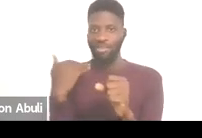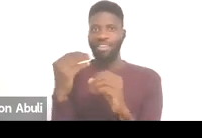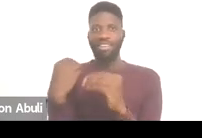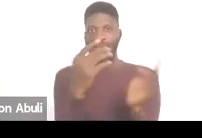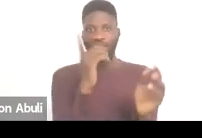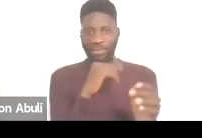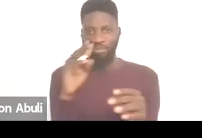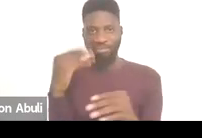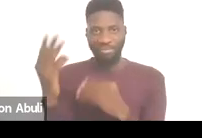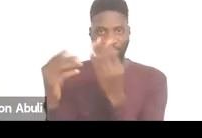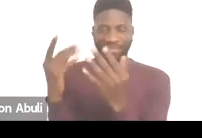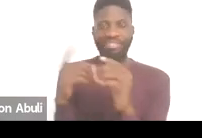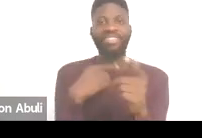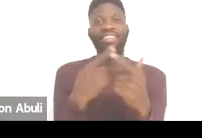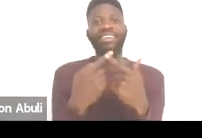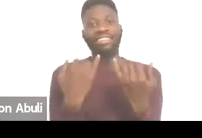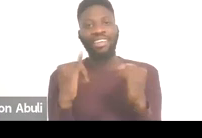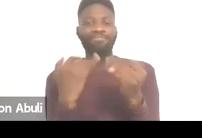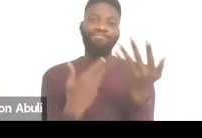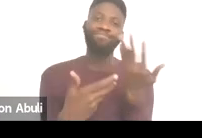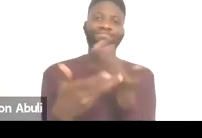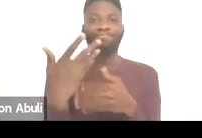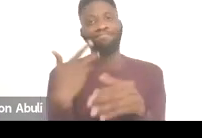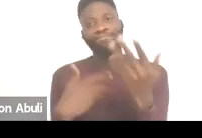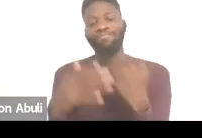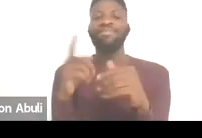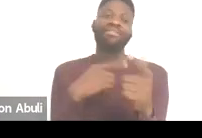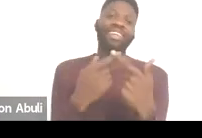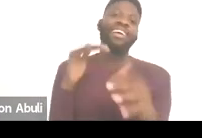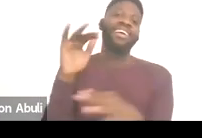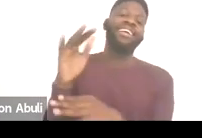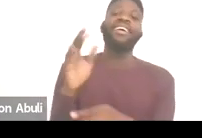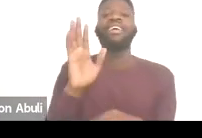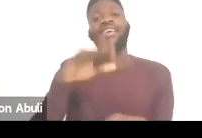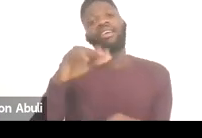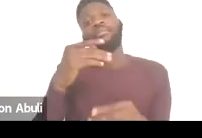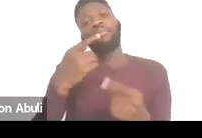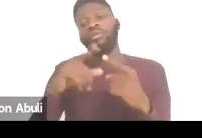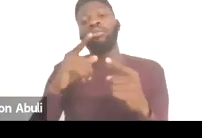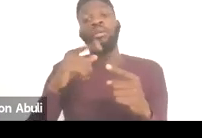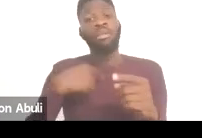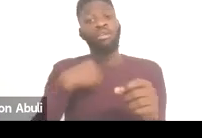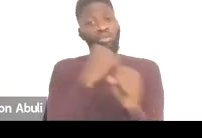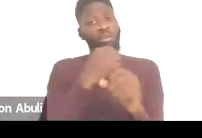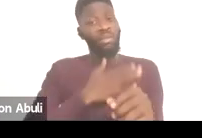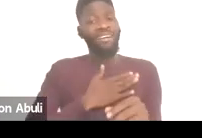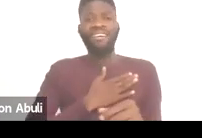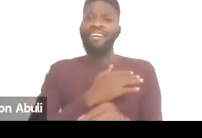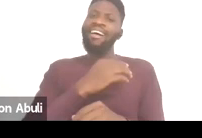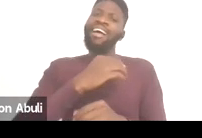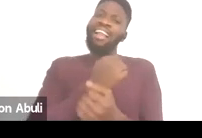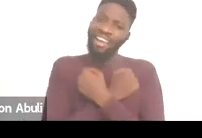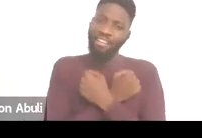start a conversation at the right time. And then you can say, by the way, I love to do my job, but then I have some limitation, which I